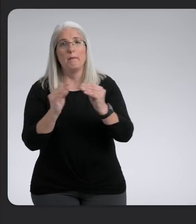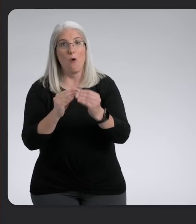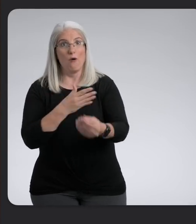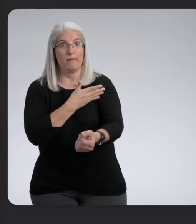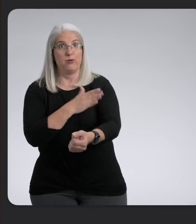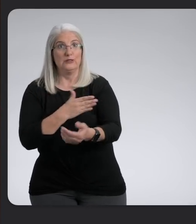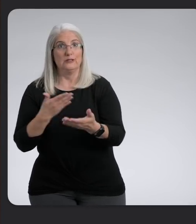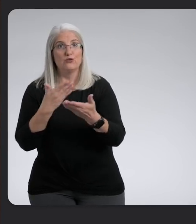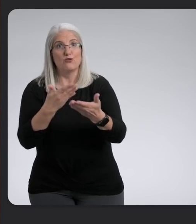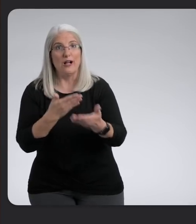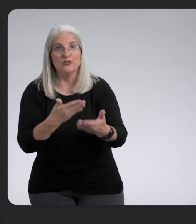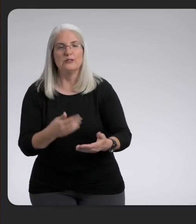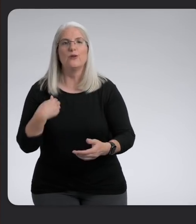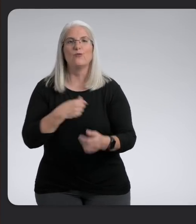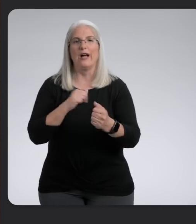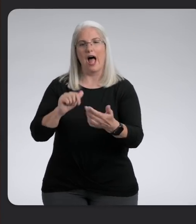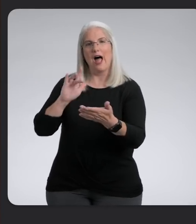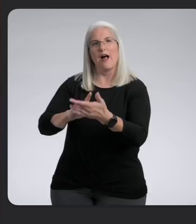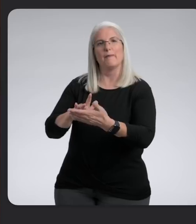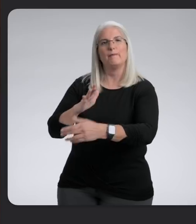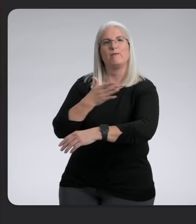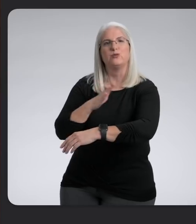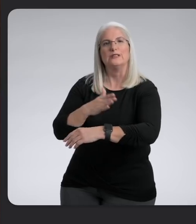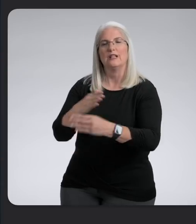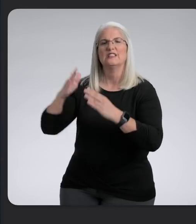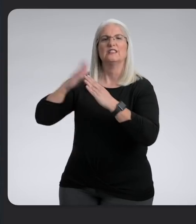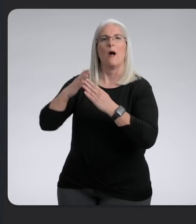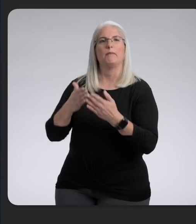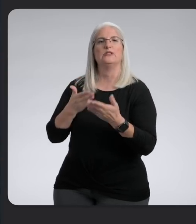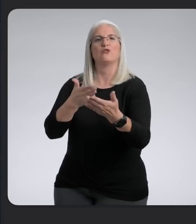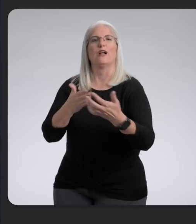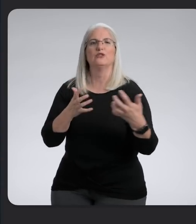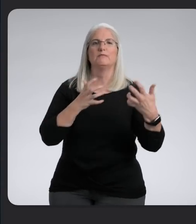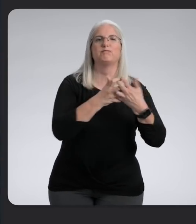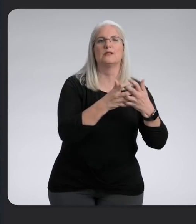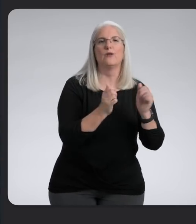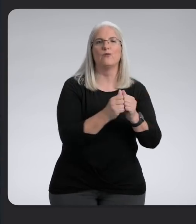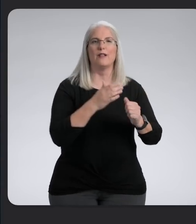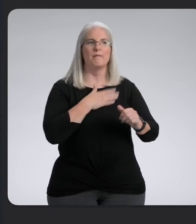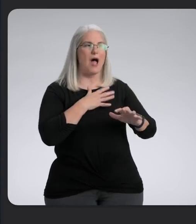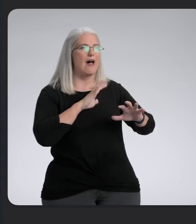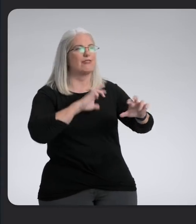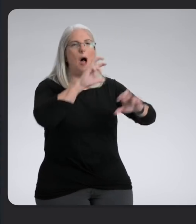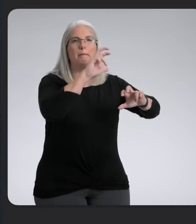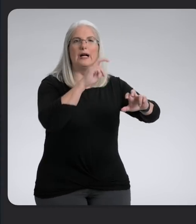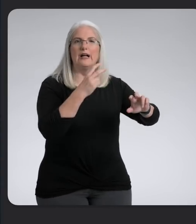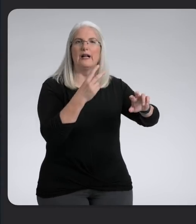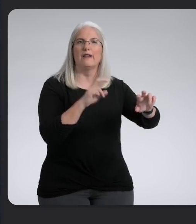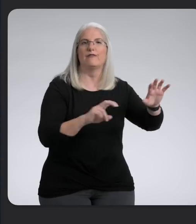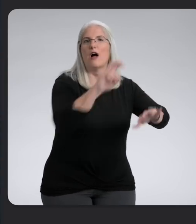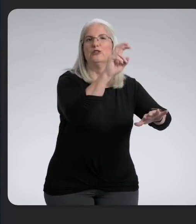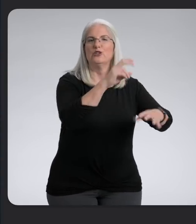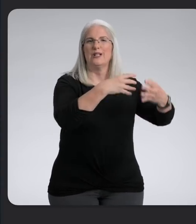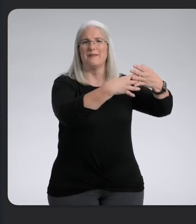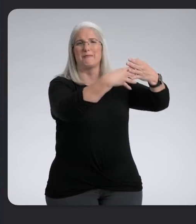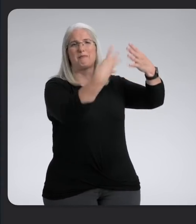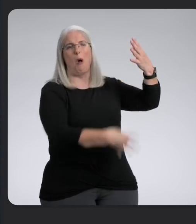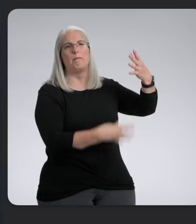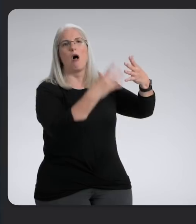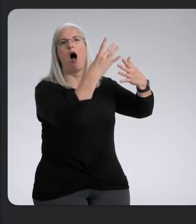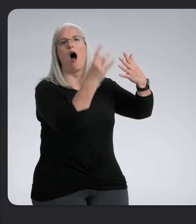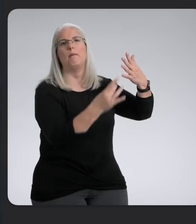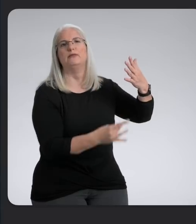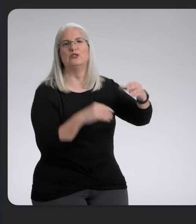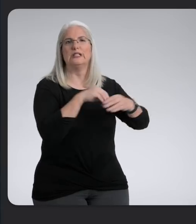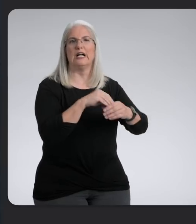notice these top suggestions are a great fit for my climbing memory. With tens of millions of songs in the Apple Music library, experts have curated sets